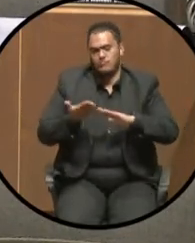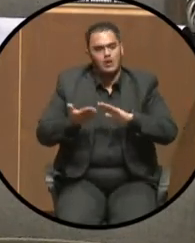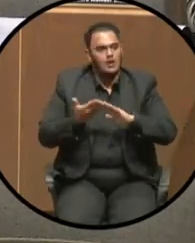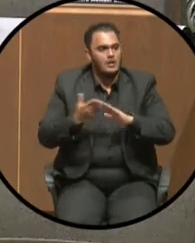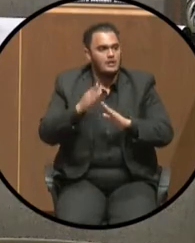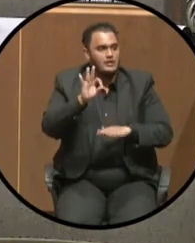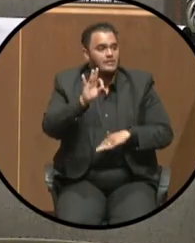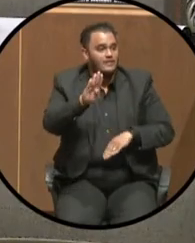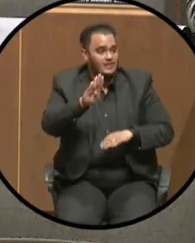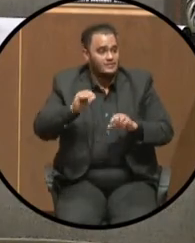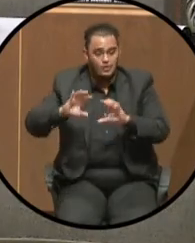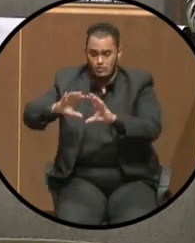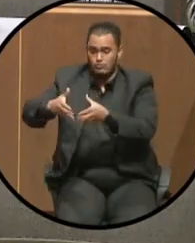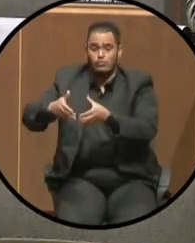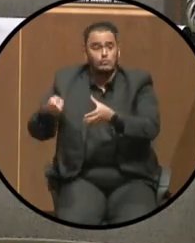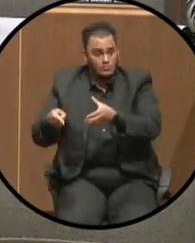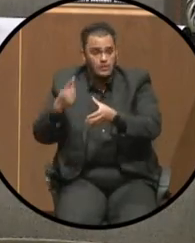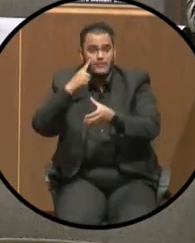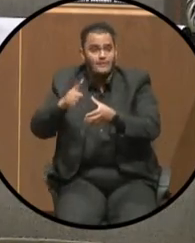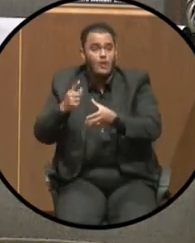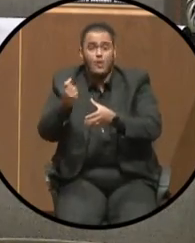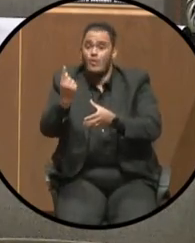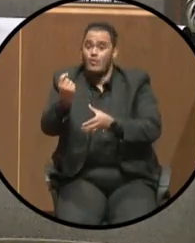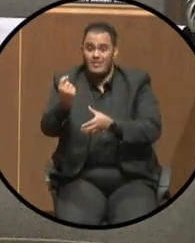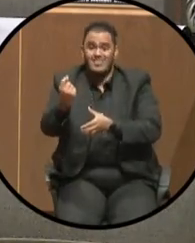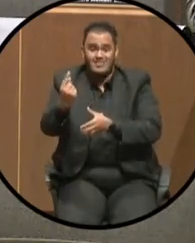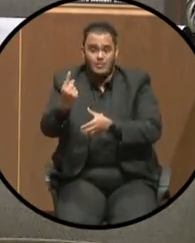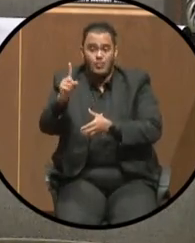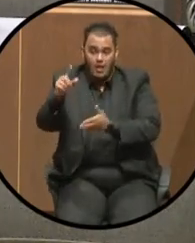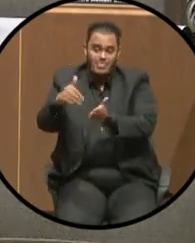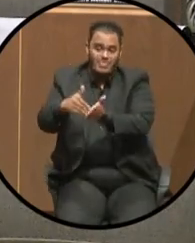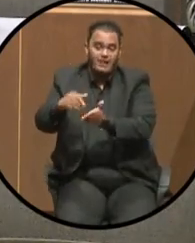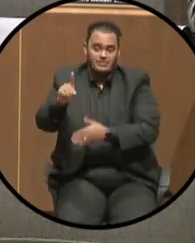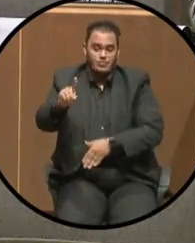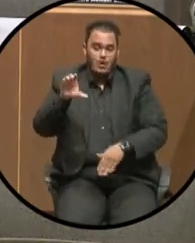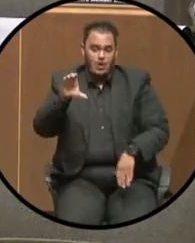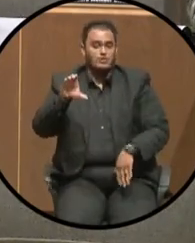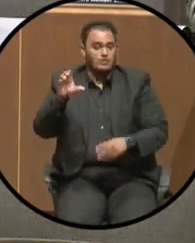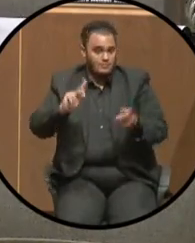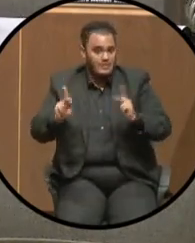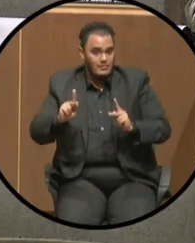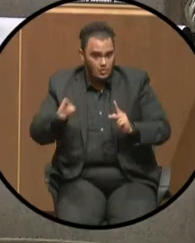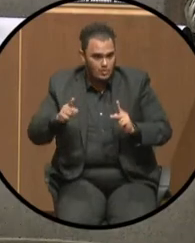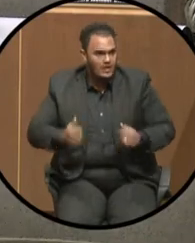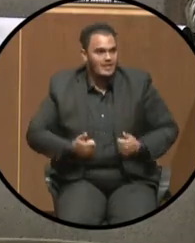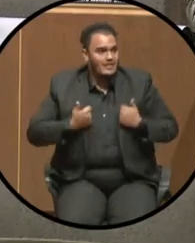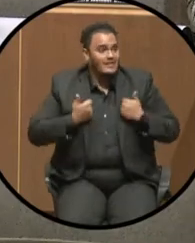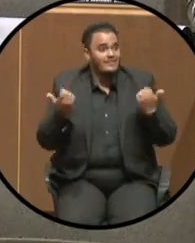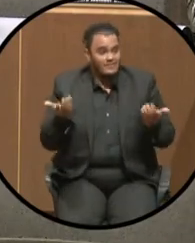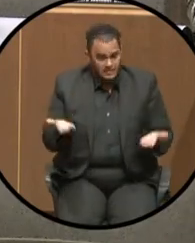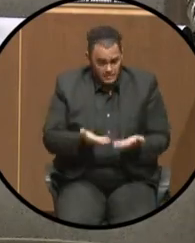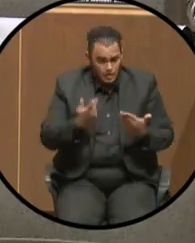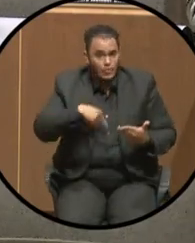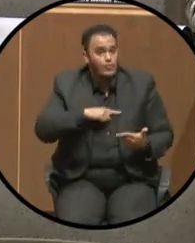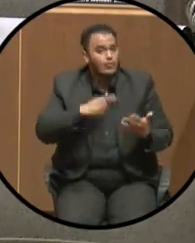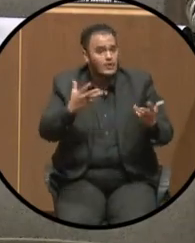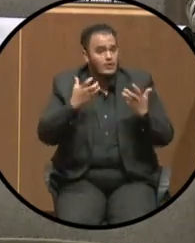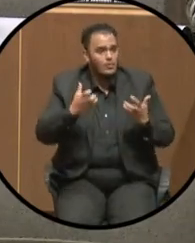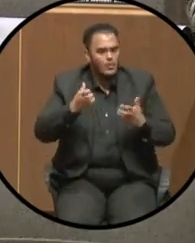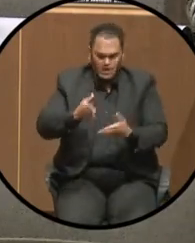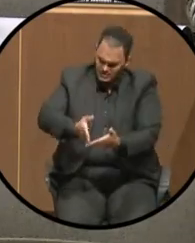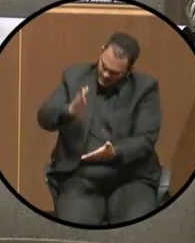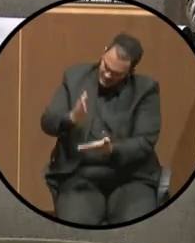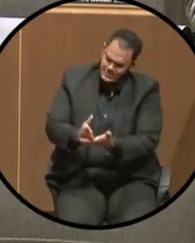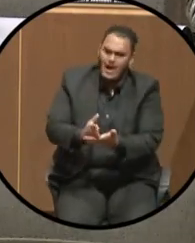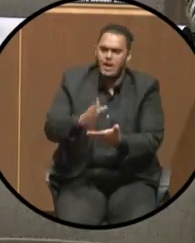that reside mostly in Orange County. And we want to end the mask mandate. Basically, our community is moving forward.